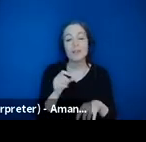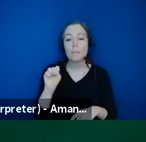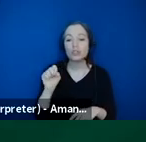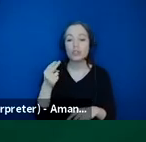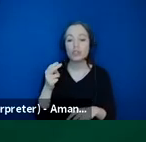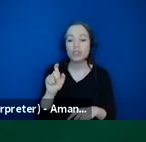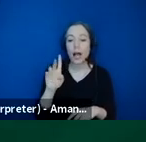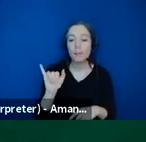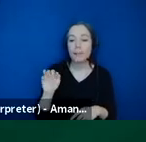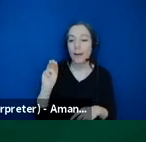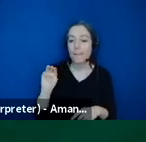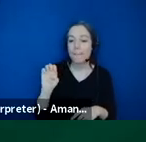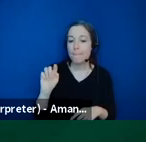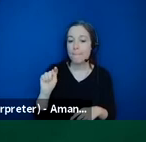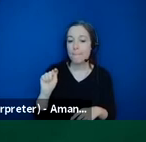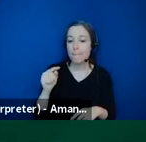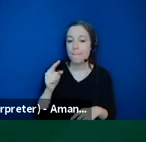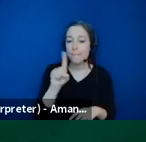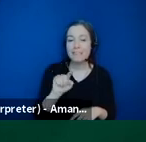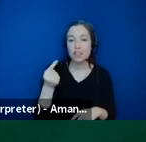financial aid office. So, Shelby.